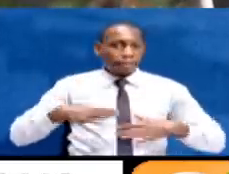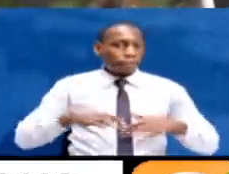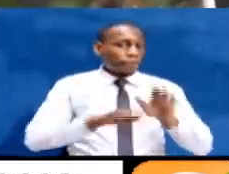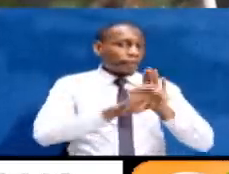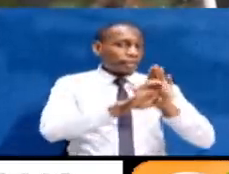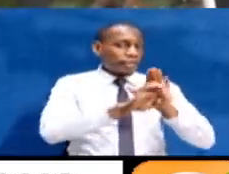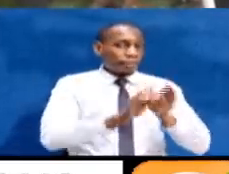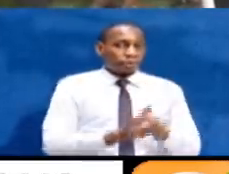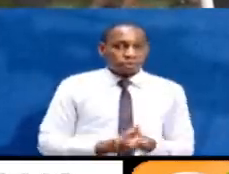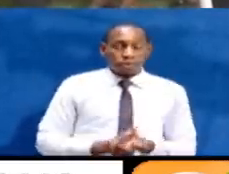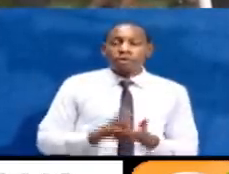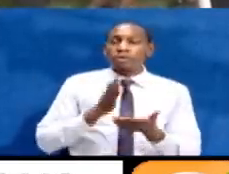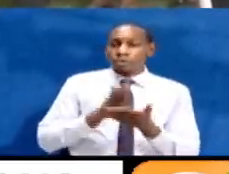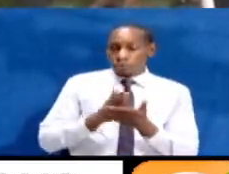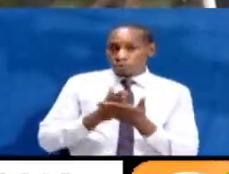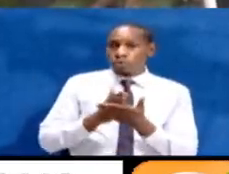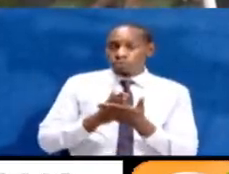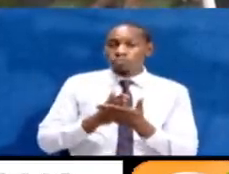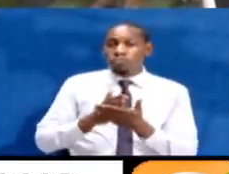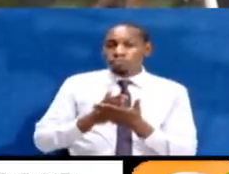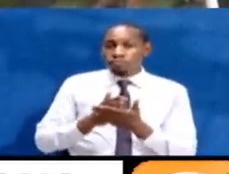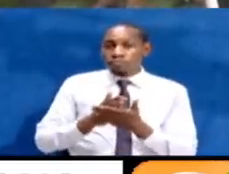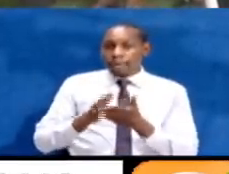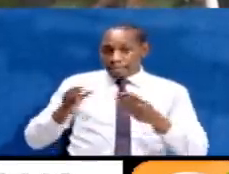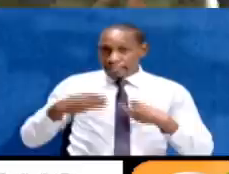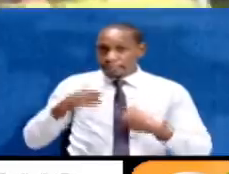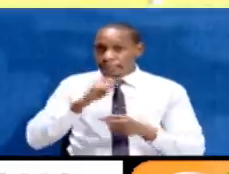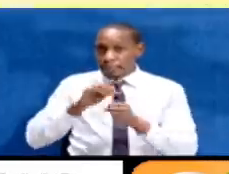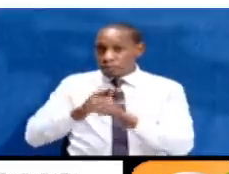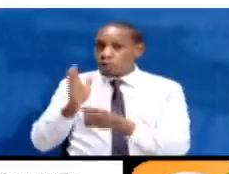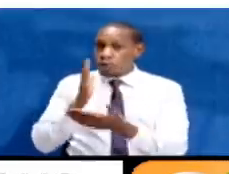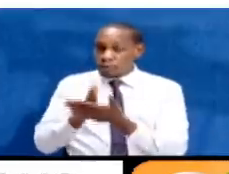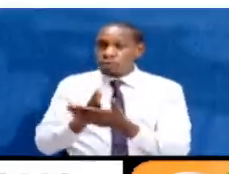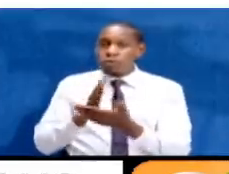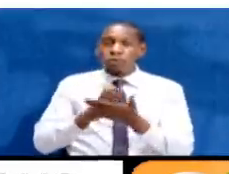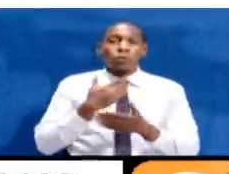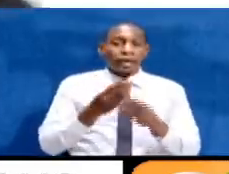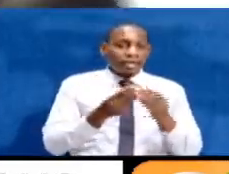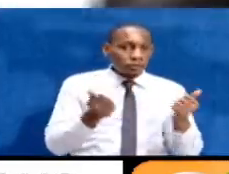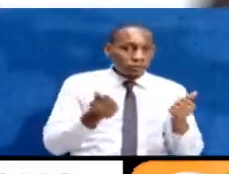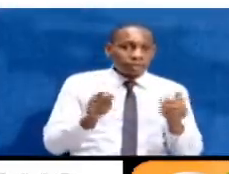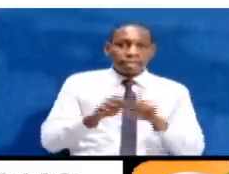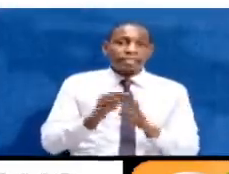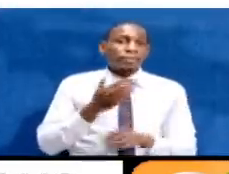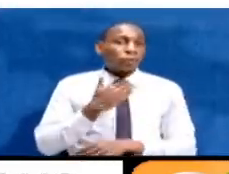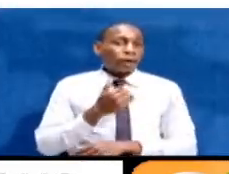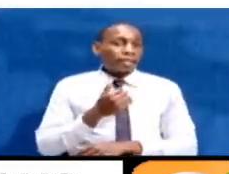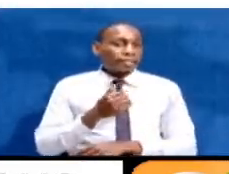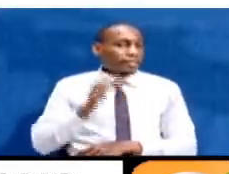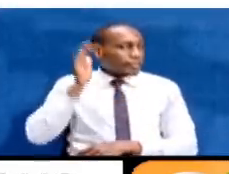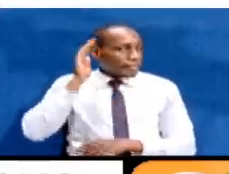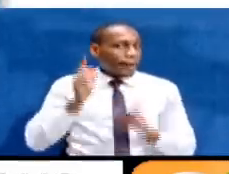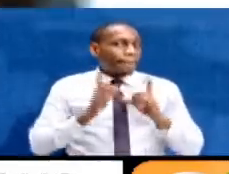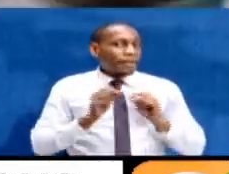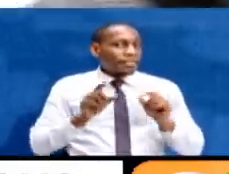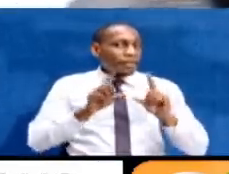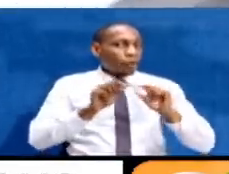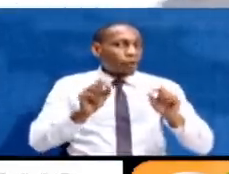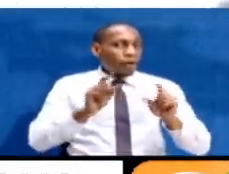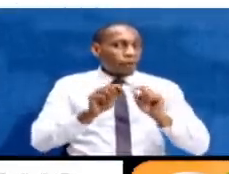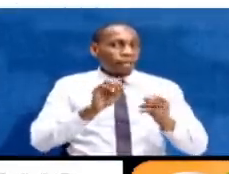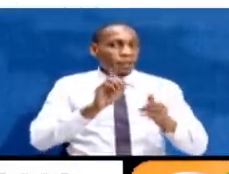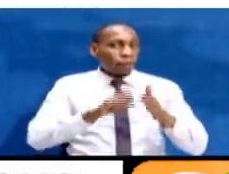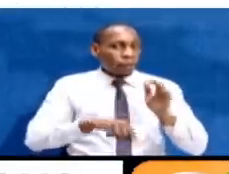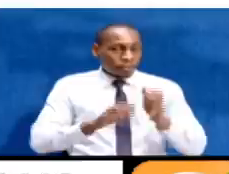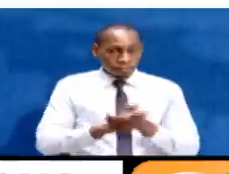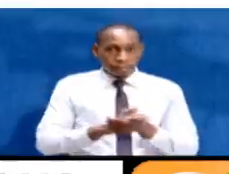who, much as they believe there is COVID, much as they would want a solution, they will still want to hear what their pastor or their imam will say about